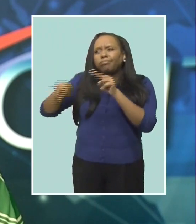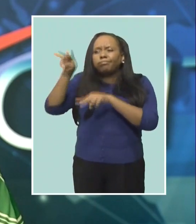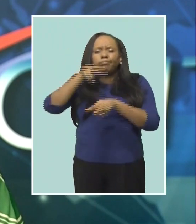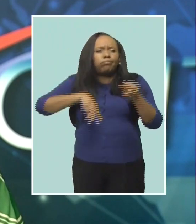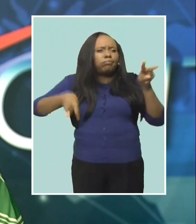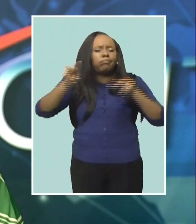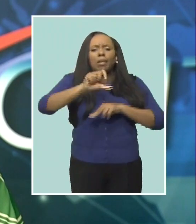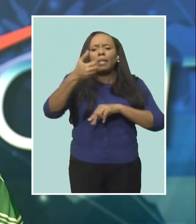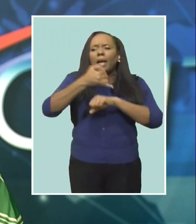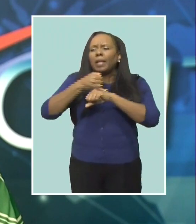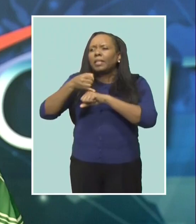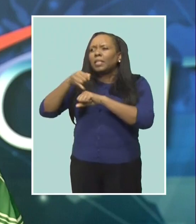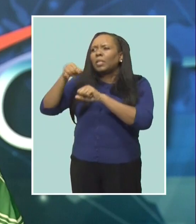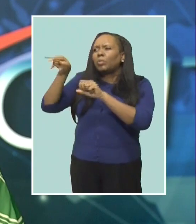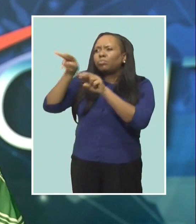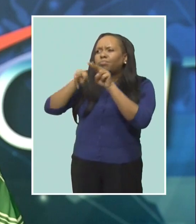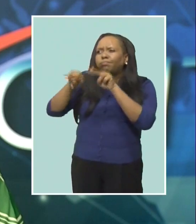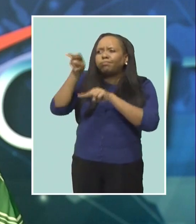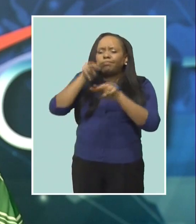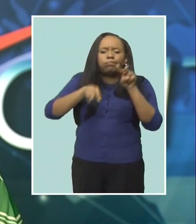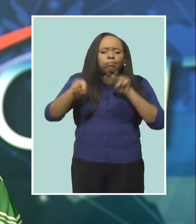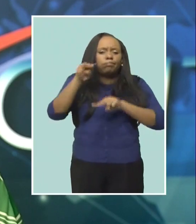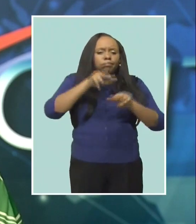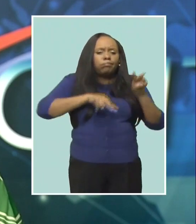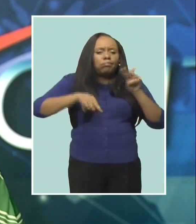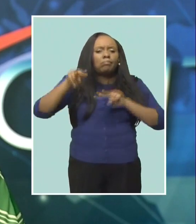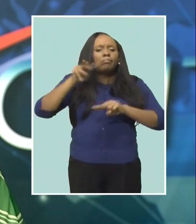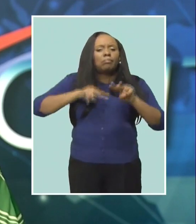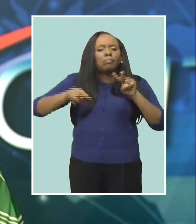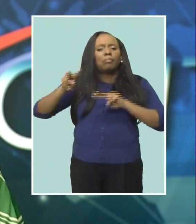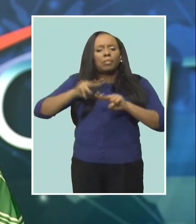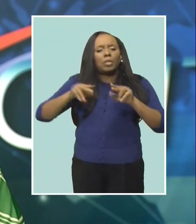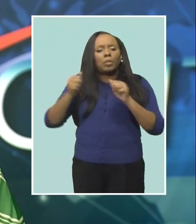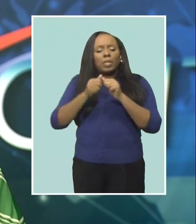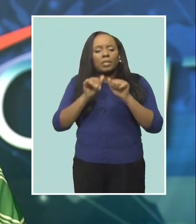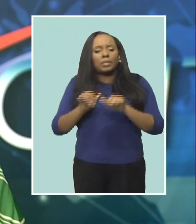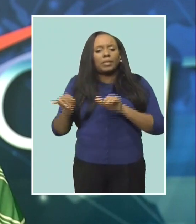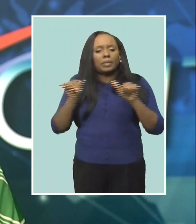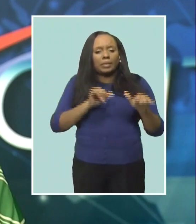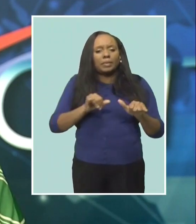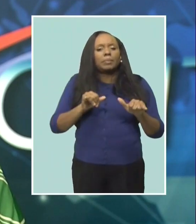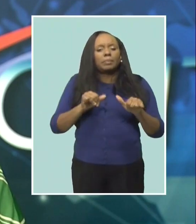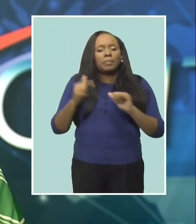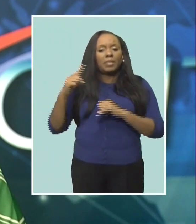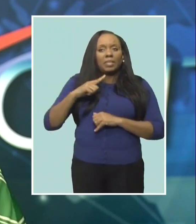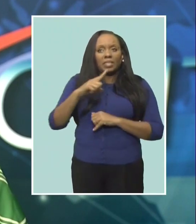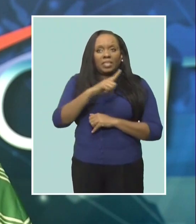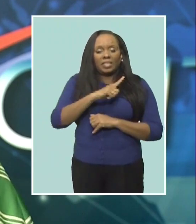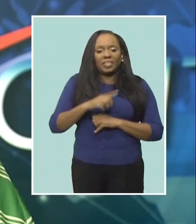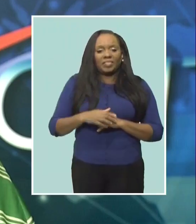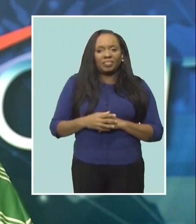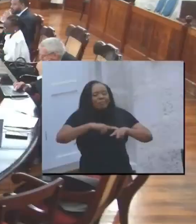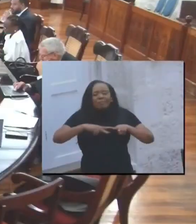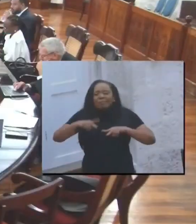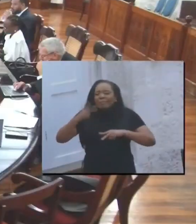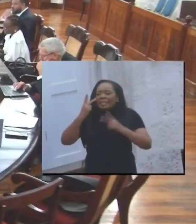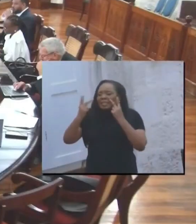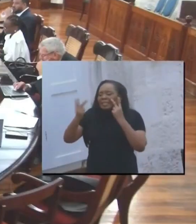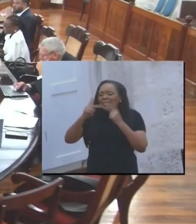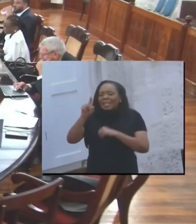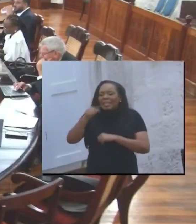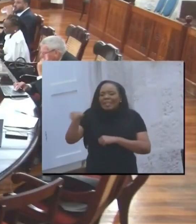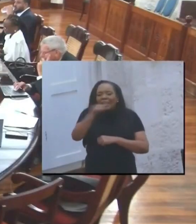has learnt from the experiences of other jurisdictions in the region with similar legislation. And